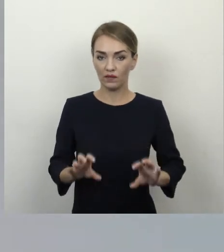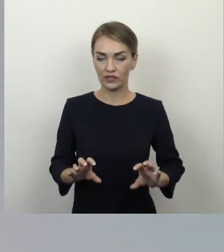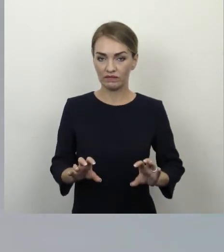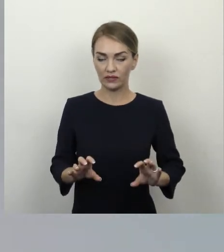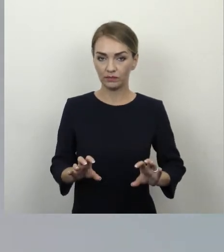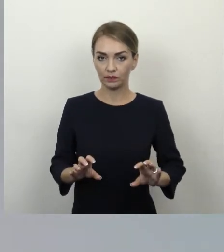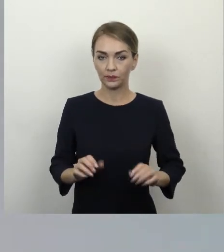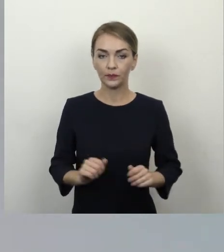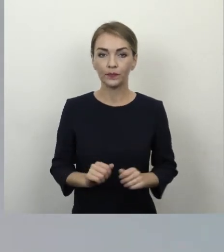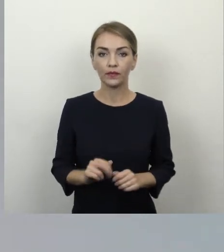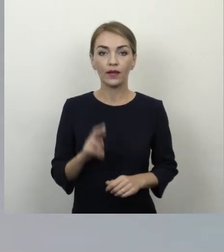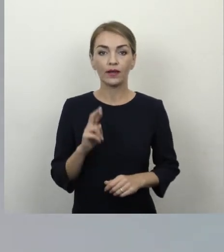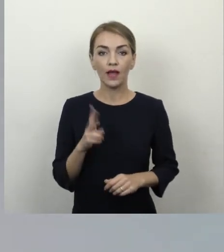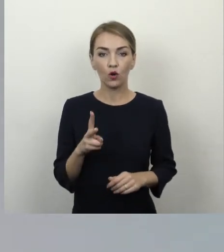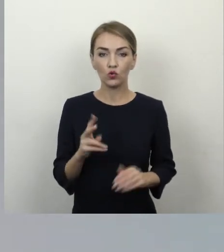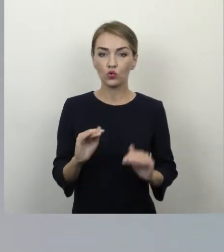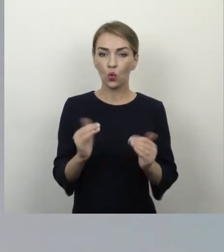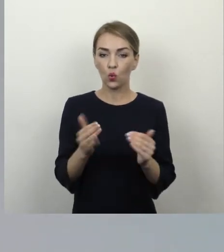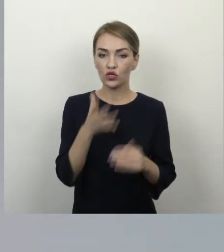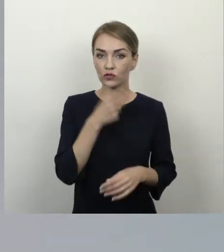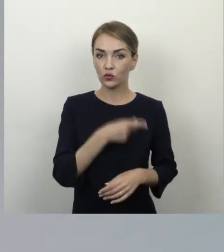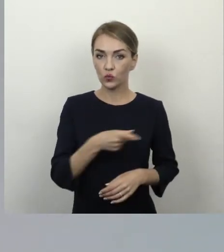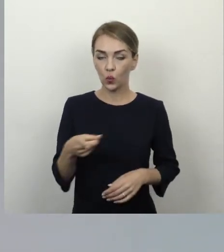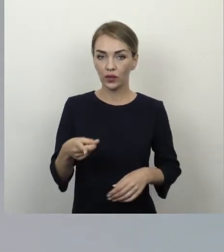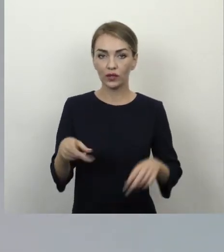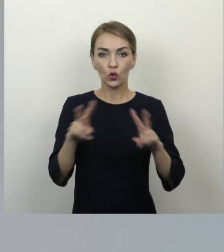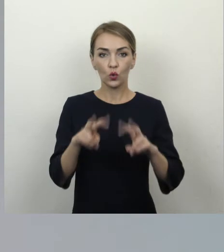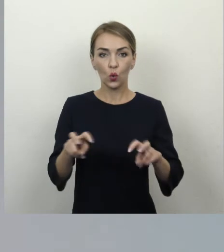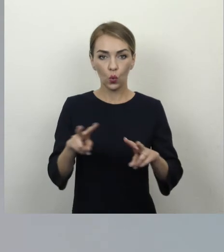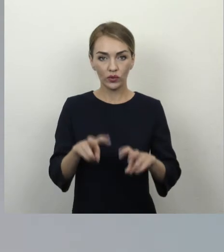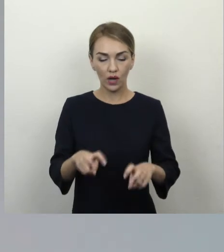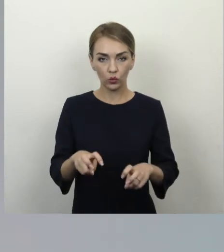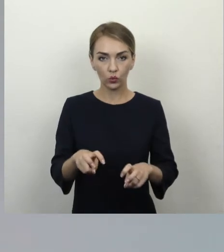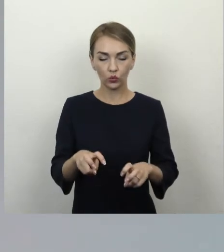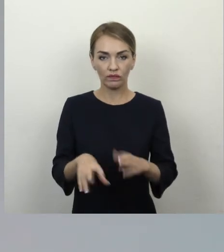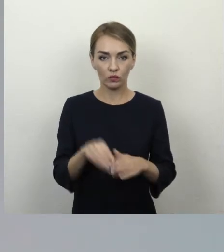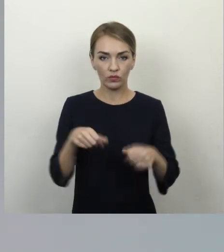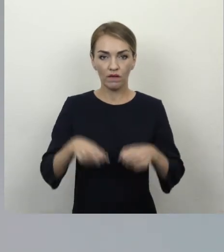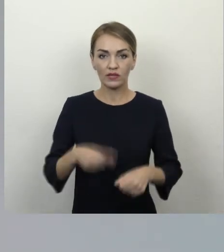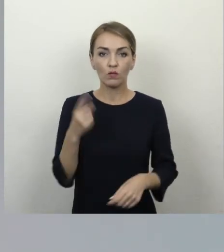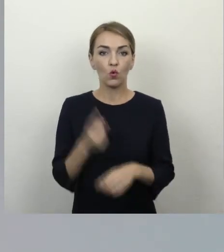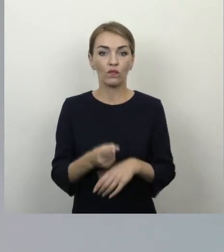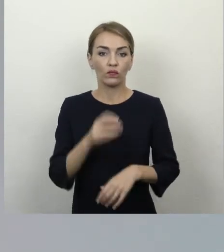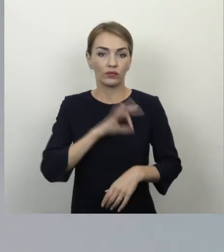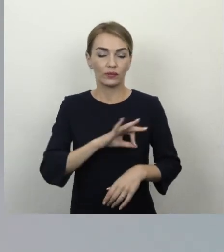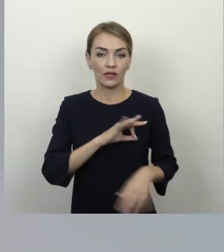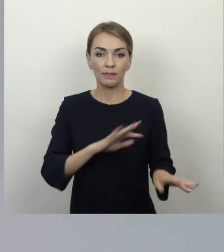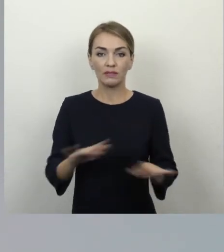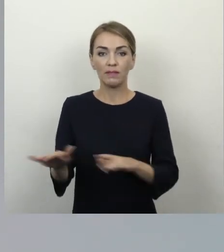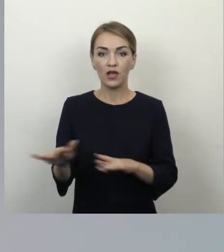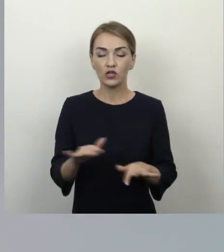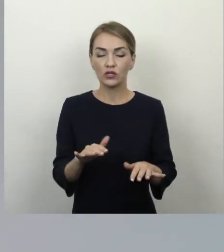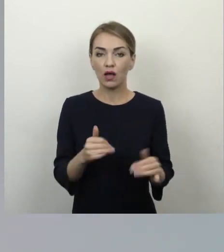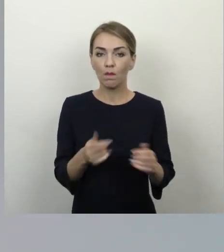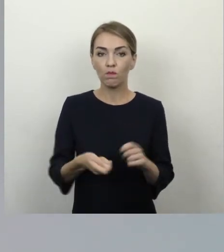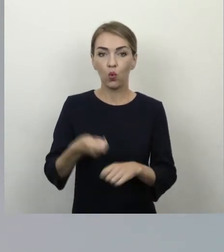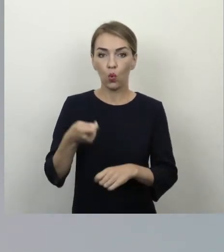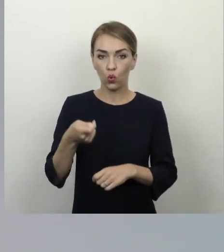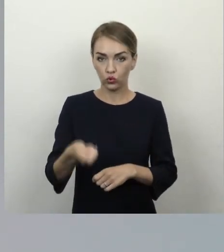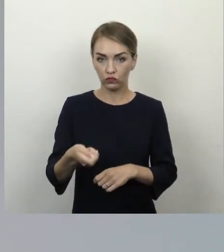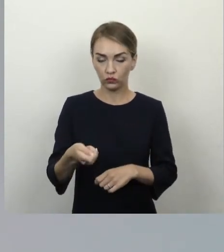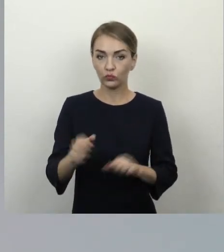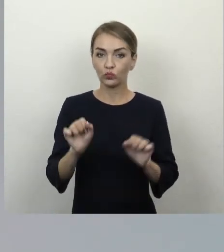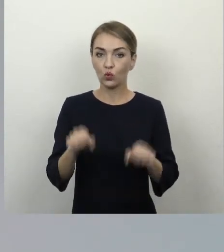of the election law. For example, as abbreviated terms for